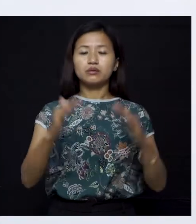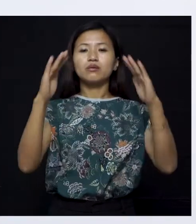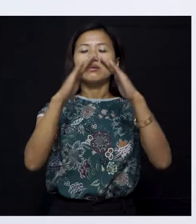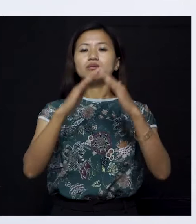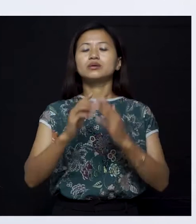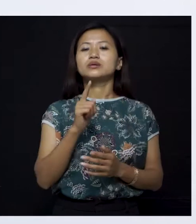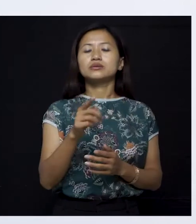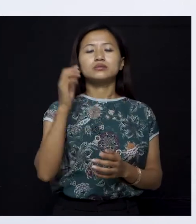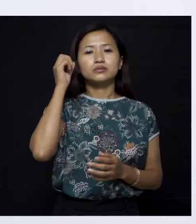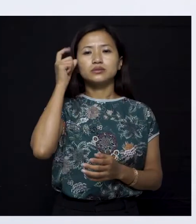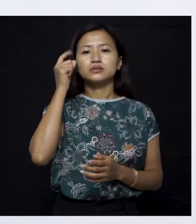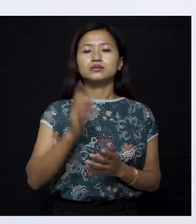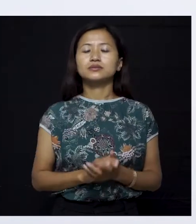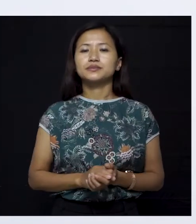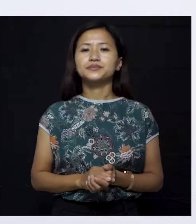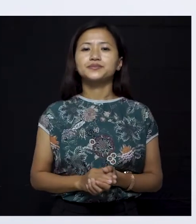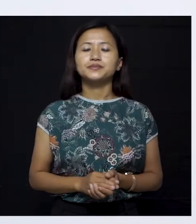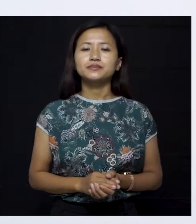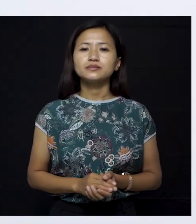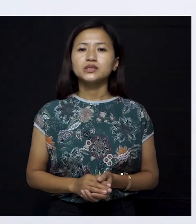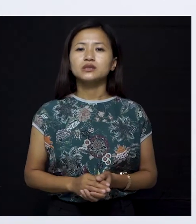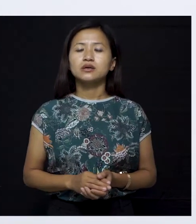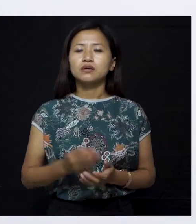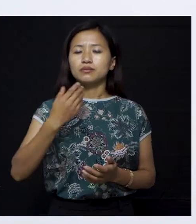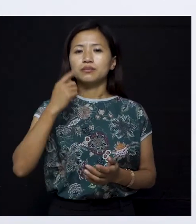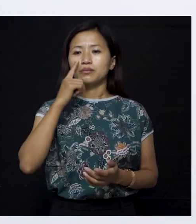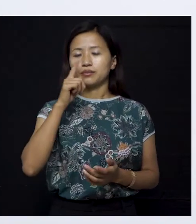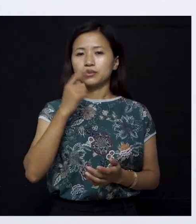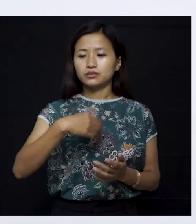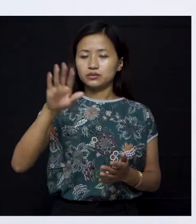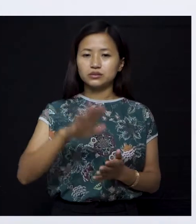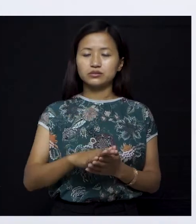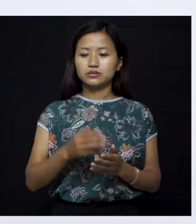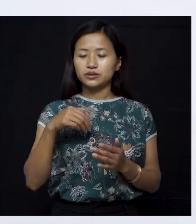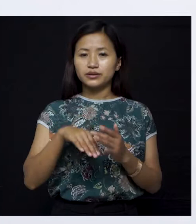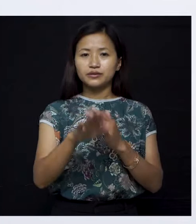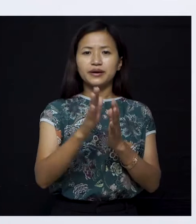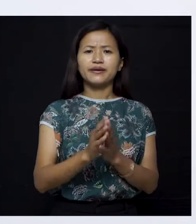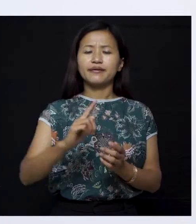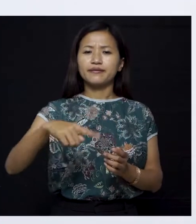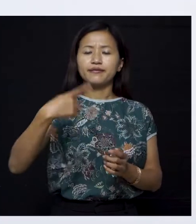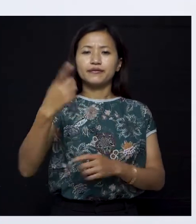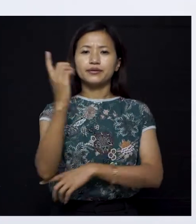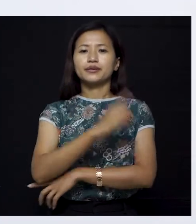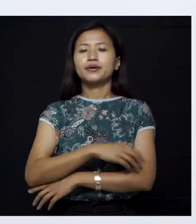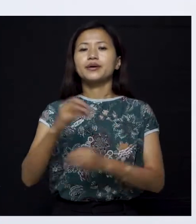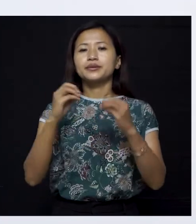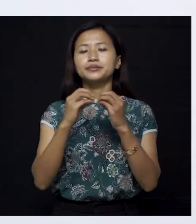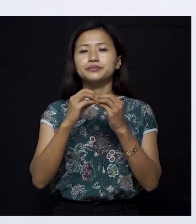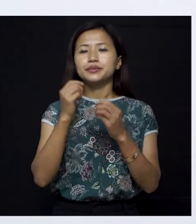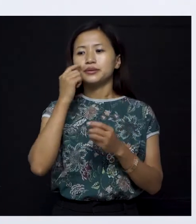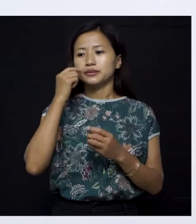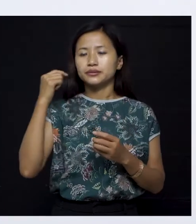you yourself can understand this. And so mother would go down every day and Bartley came in. He was getting